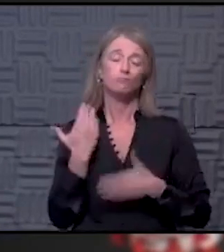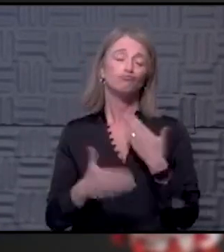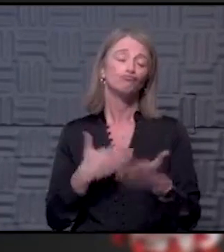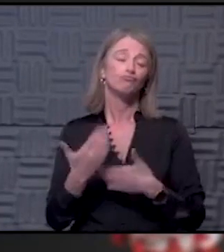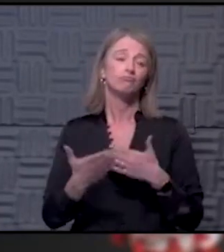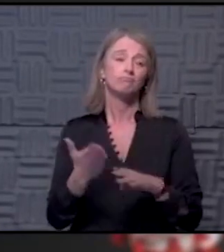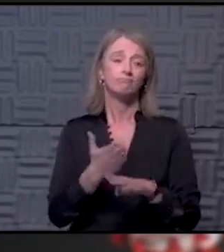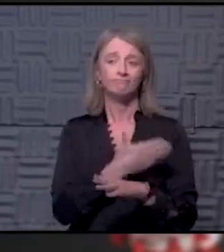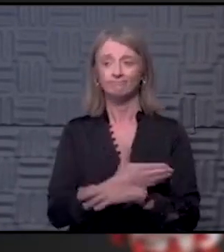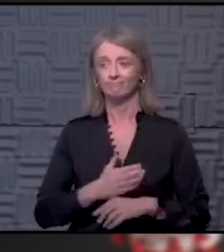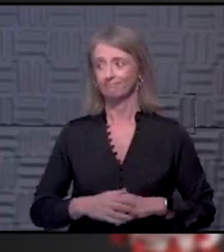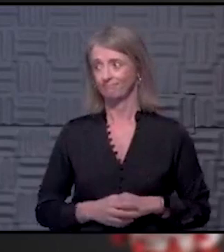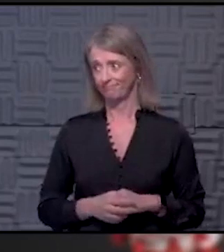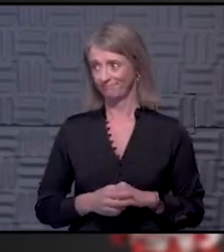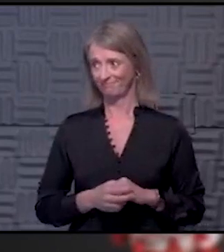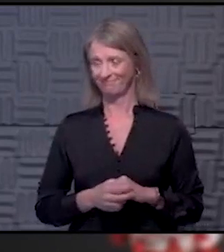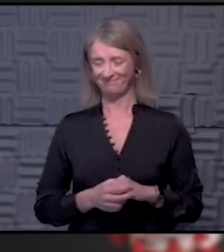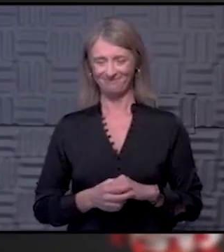before?